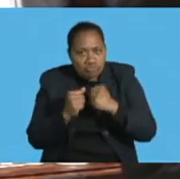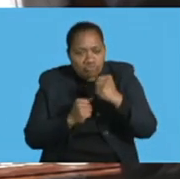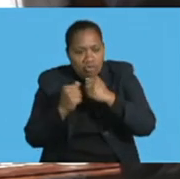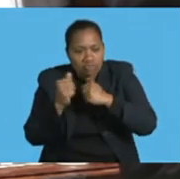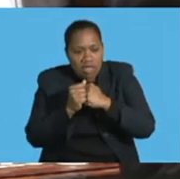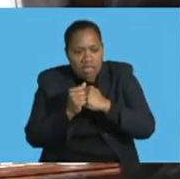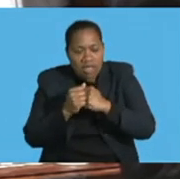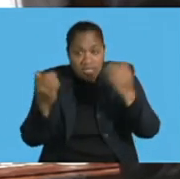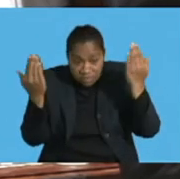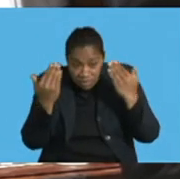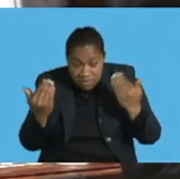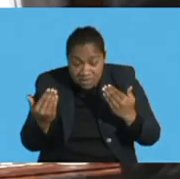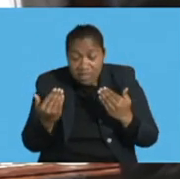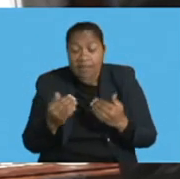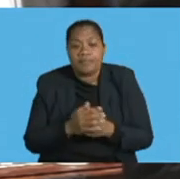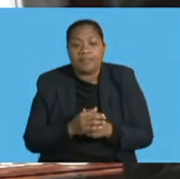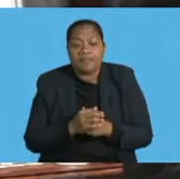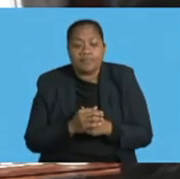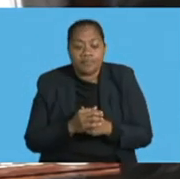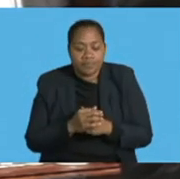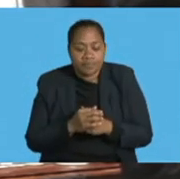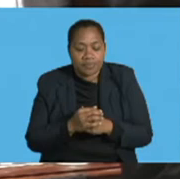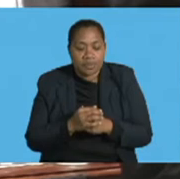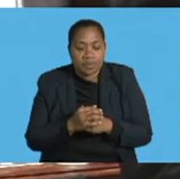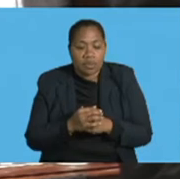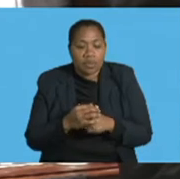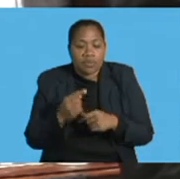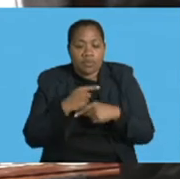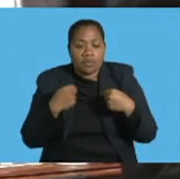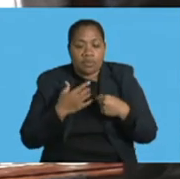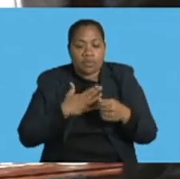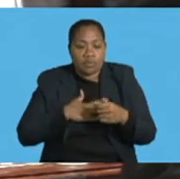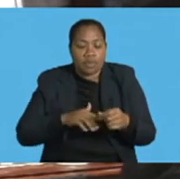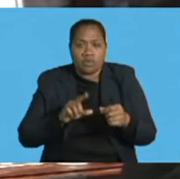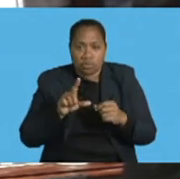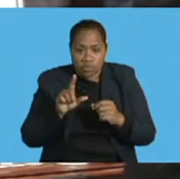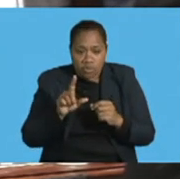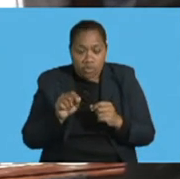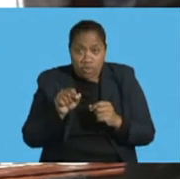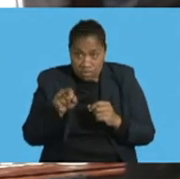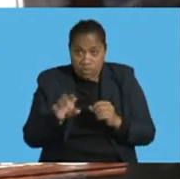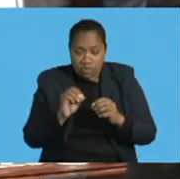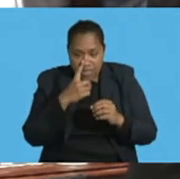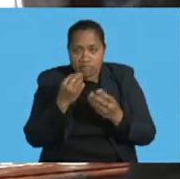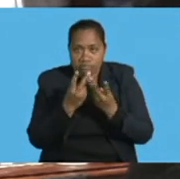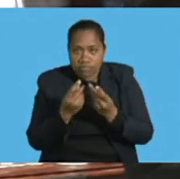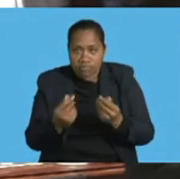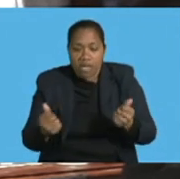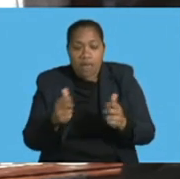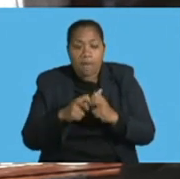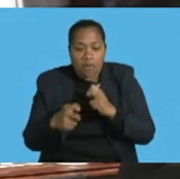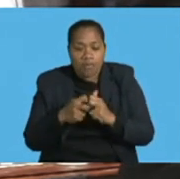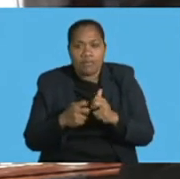Mr. Speaker we want to use more and more nature-based solutions to respond to a problem caused by nature. Mr.